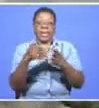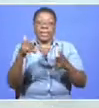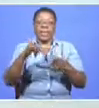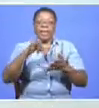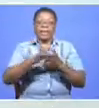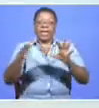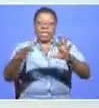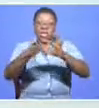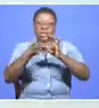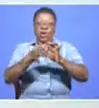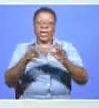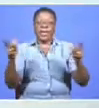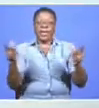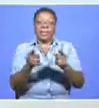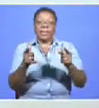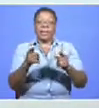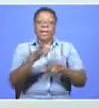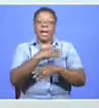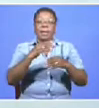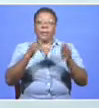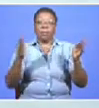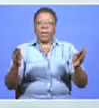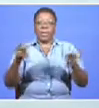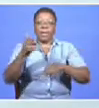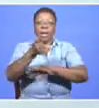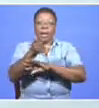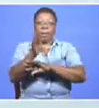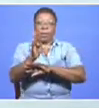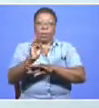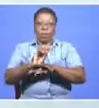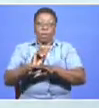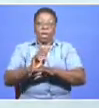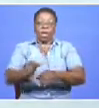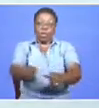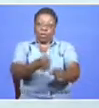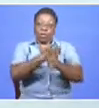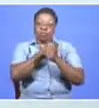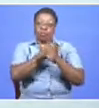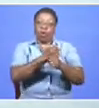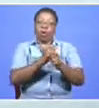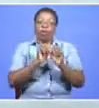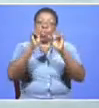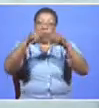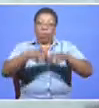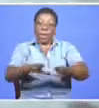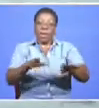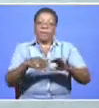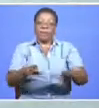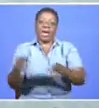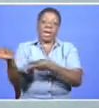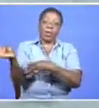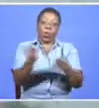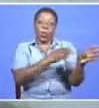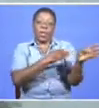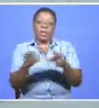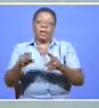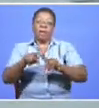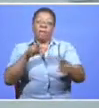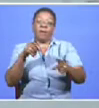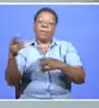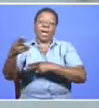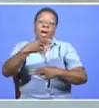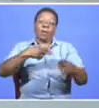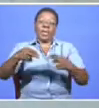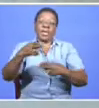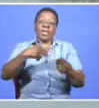officials confirmed that the bridge was completed a year ago, but the strong storm surge and heavy rainfall from Hurricane Dorian destroyed it. And now,